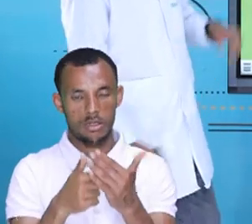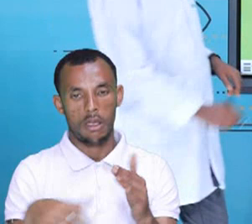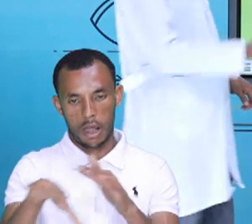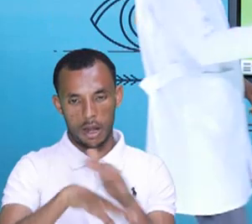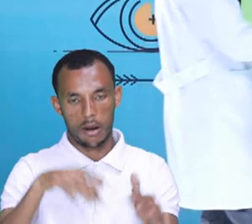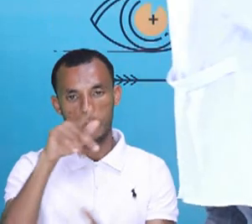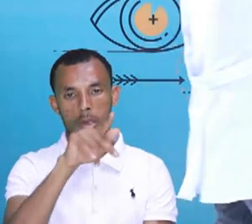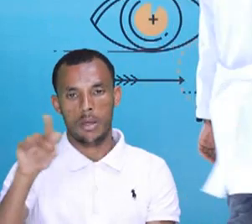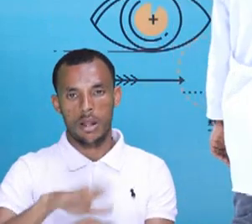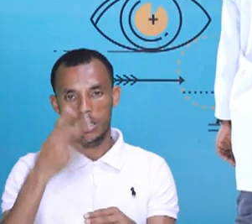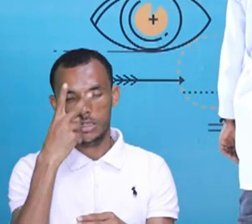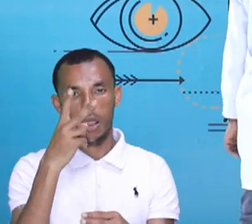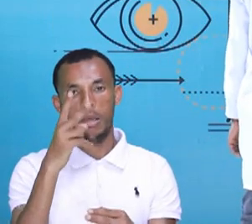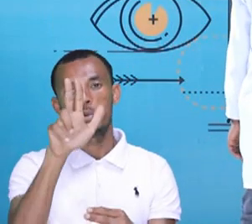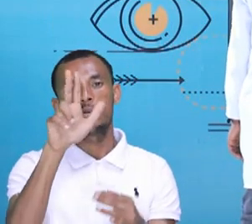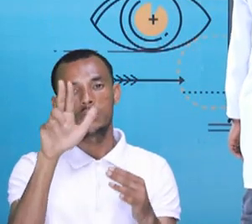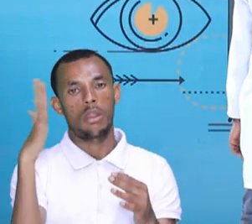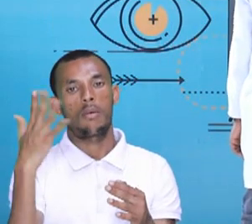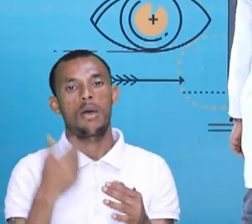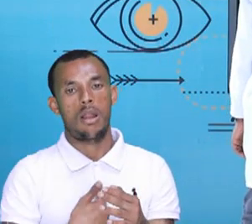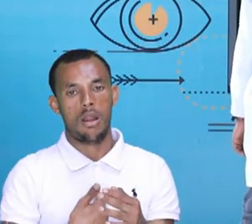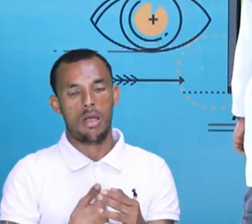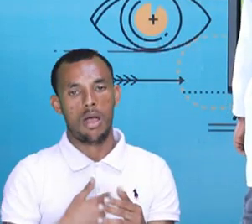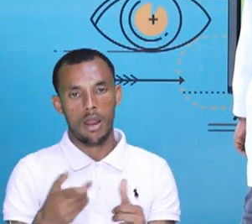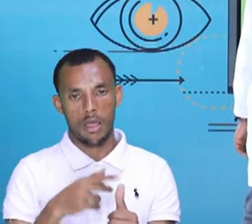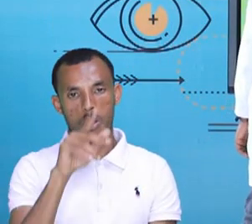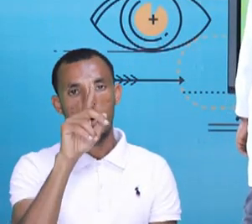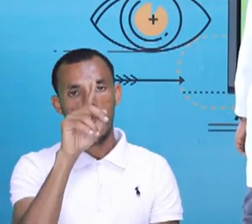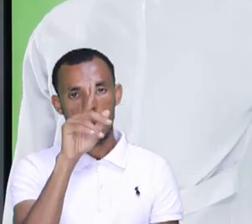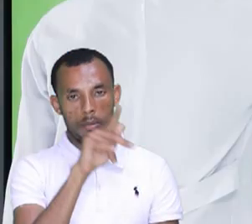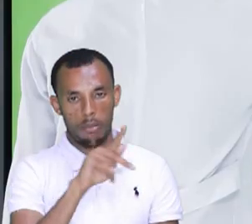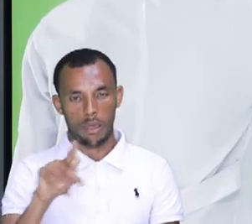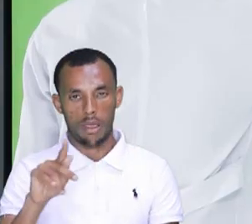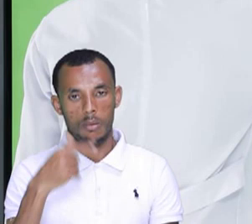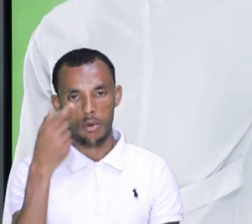under PP, again classifying 3 types. 1, PP